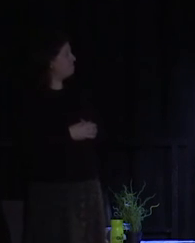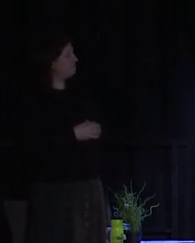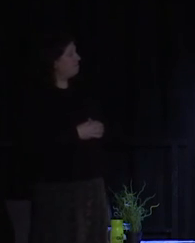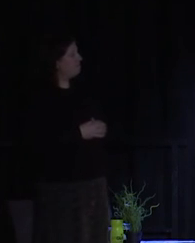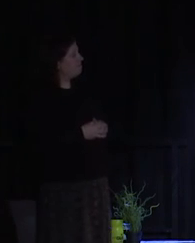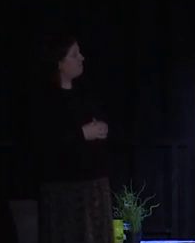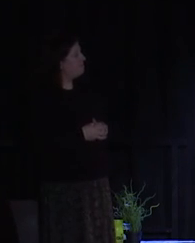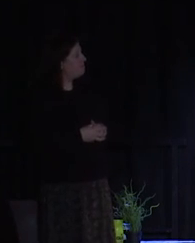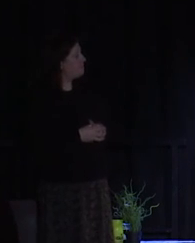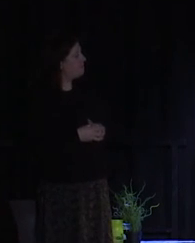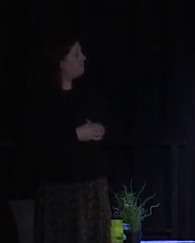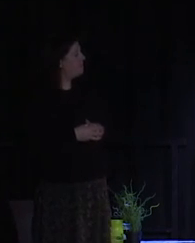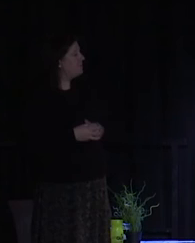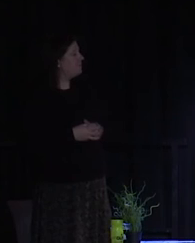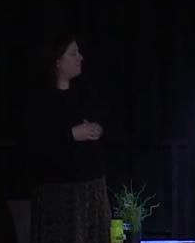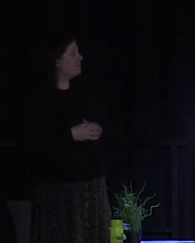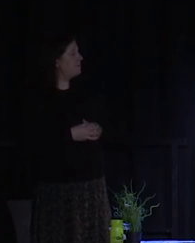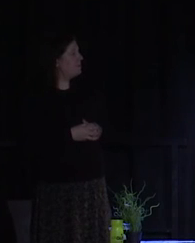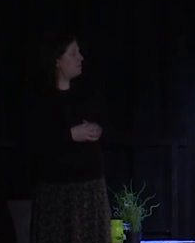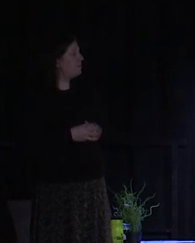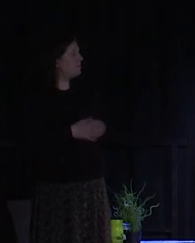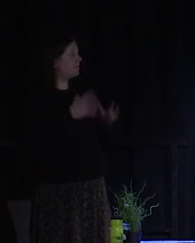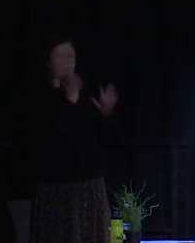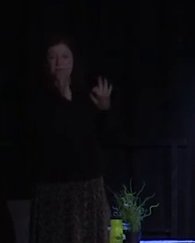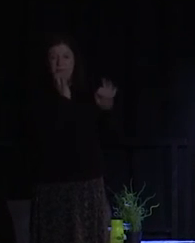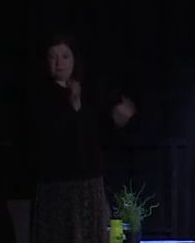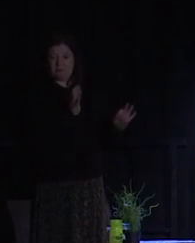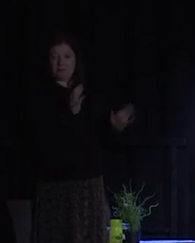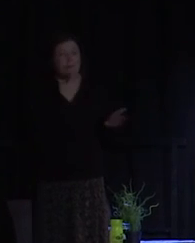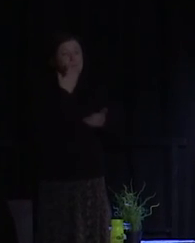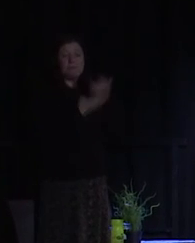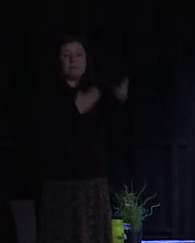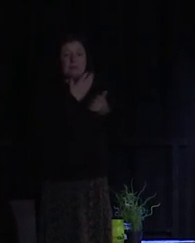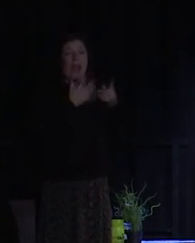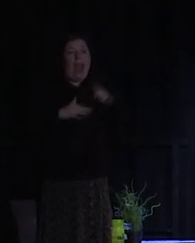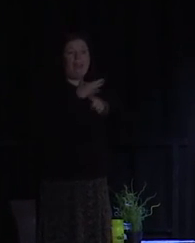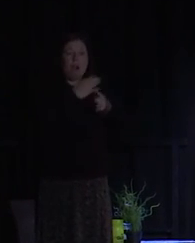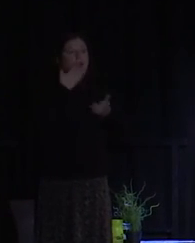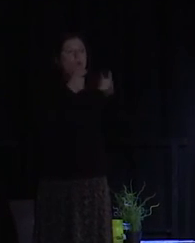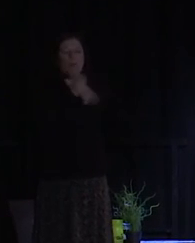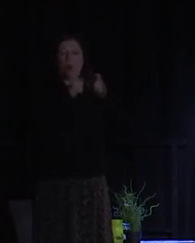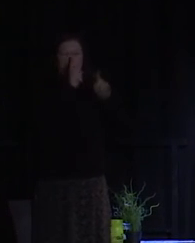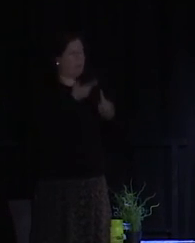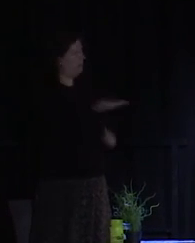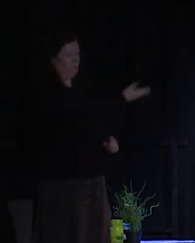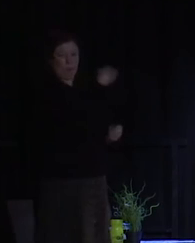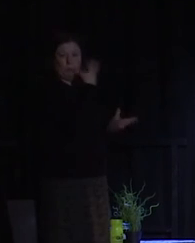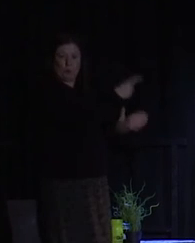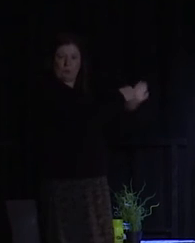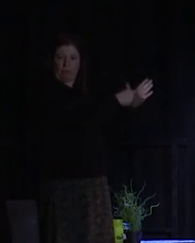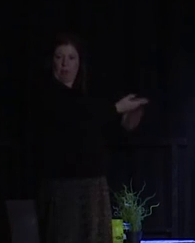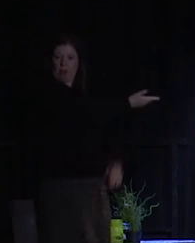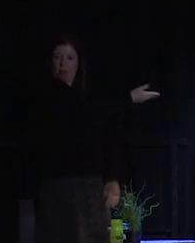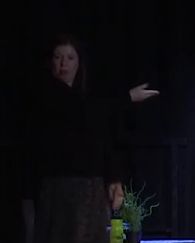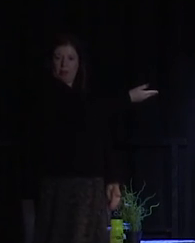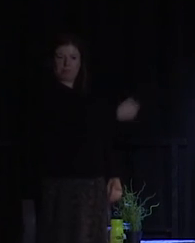imagery that is more eloquent than I will ever be about how I feel about the environment. Wow, we our